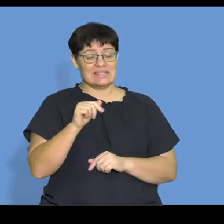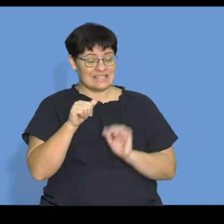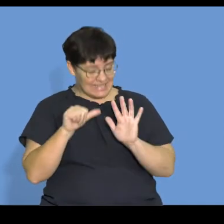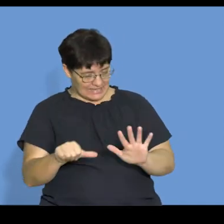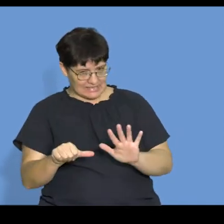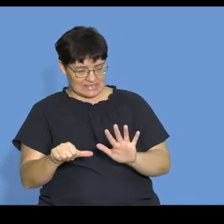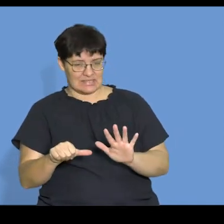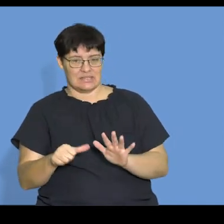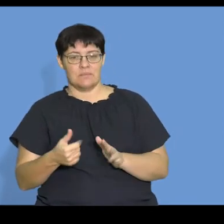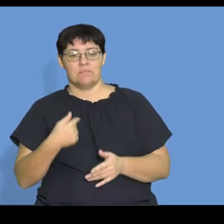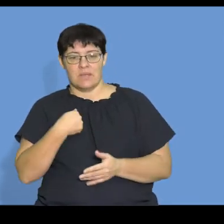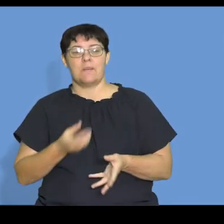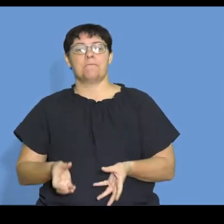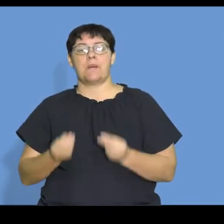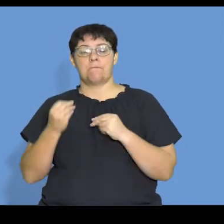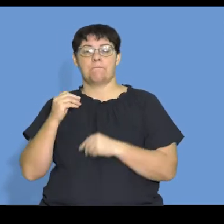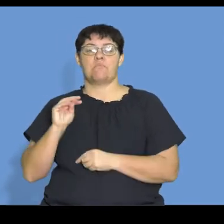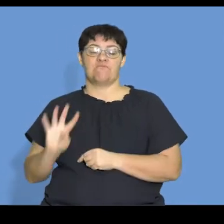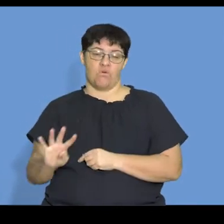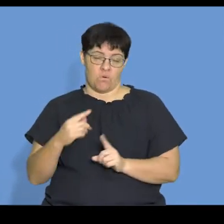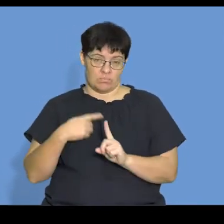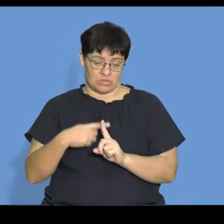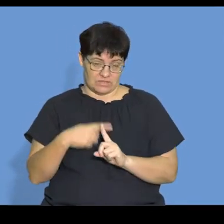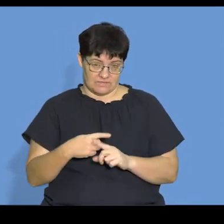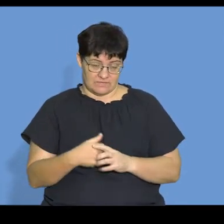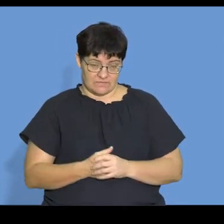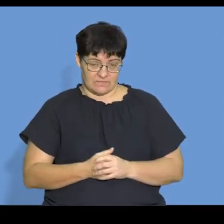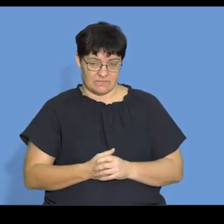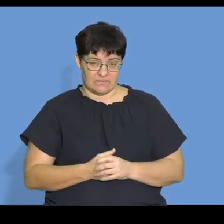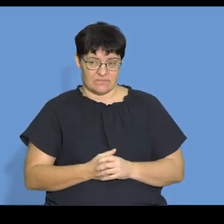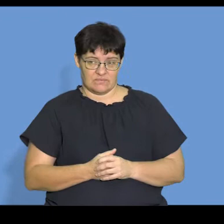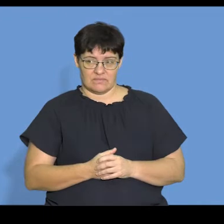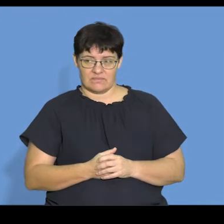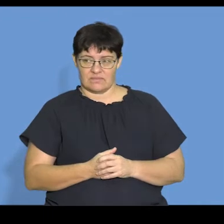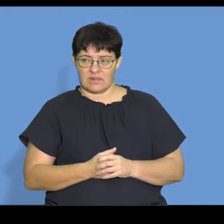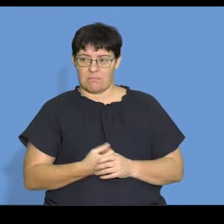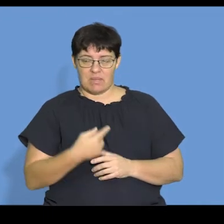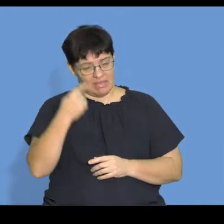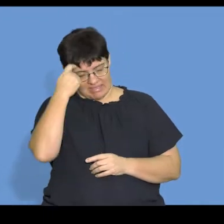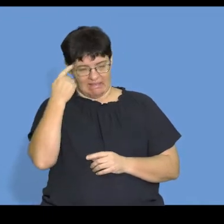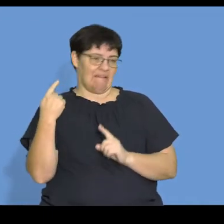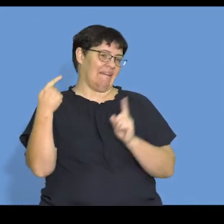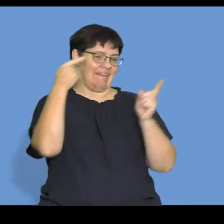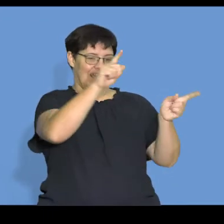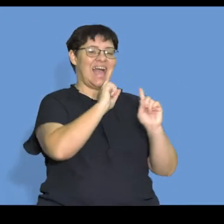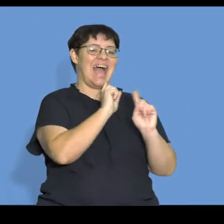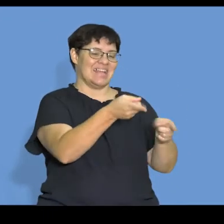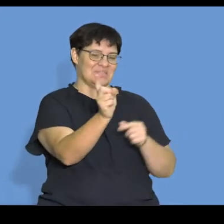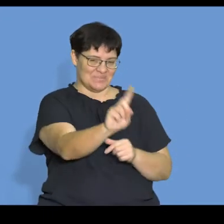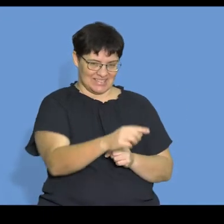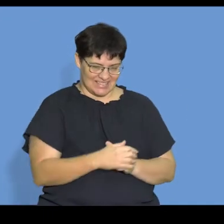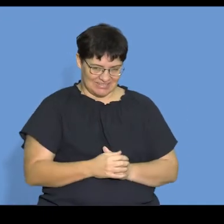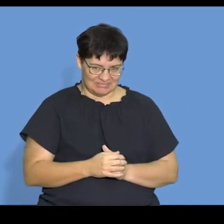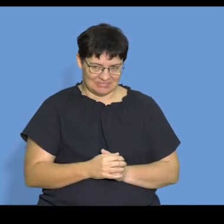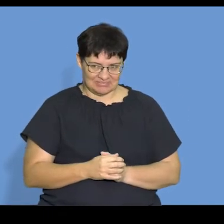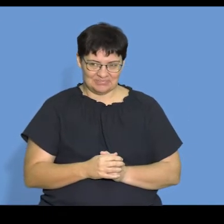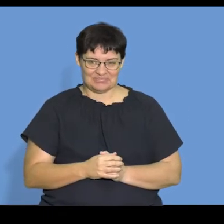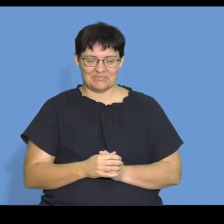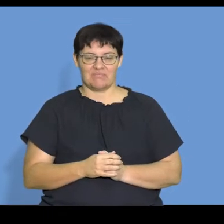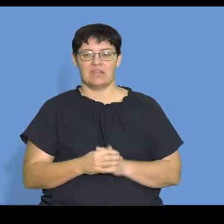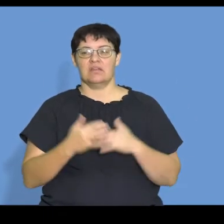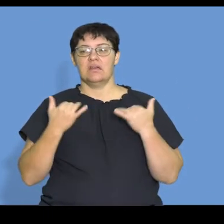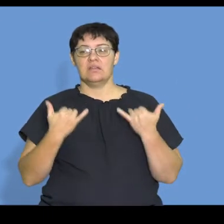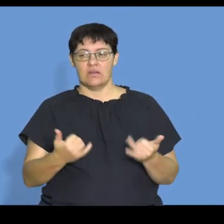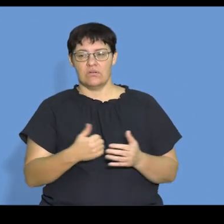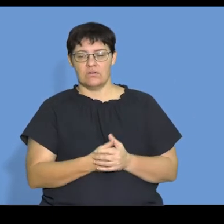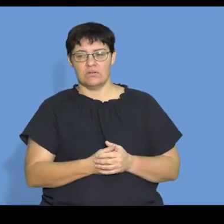will definitely give me a positive 4. I was already thinking of what the answer is supposed to be. And now